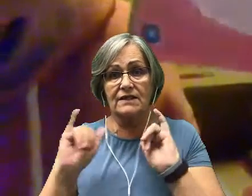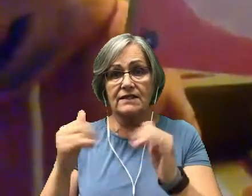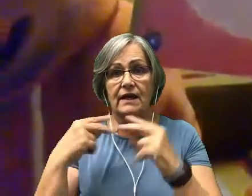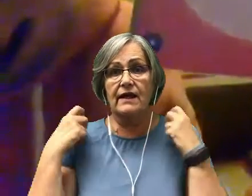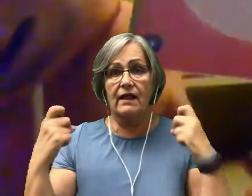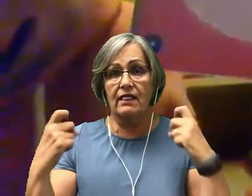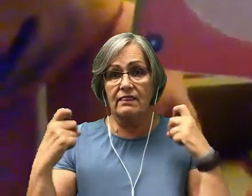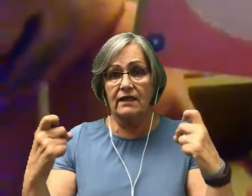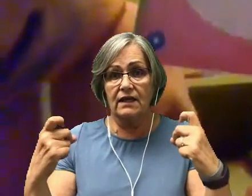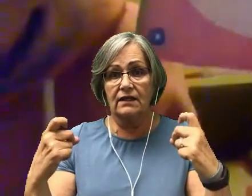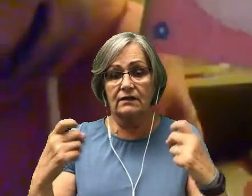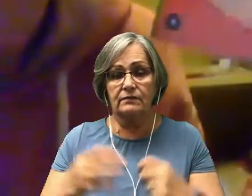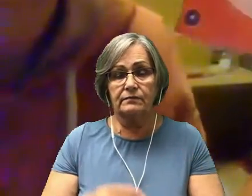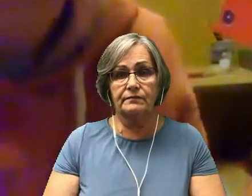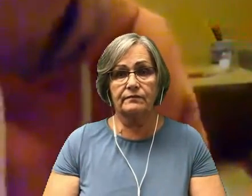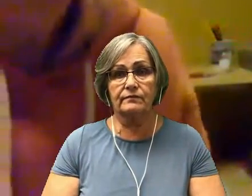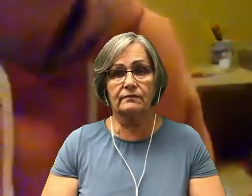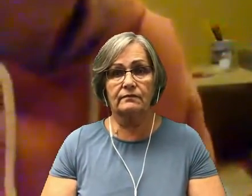animals stay healthy.